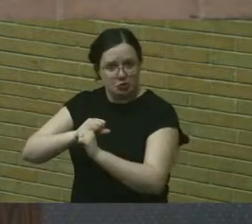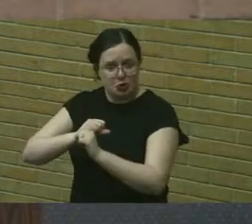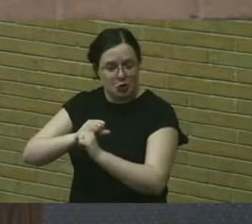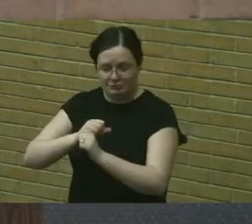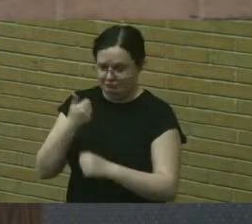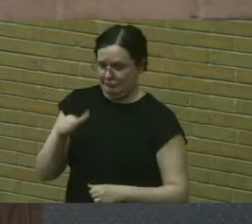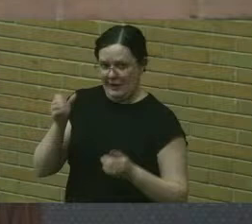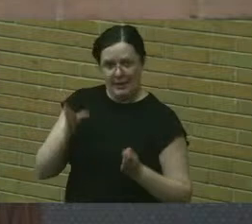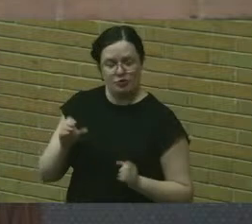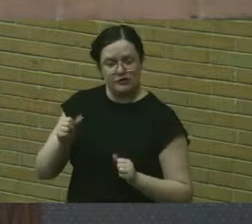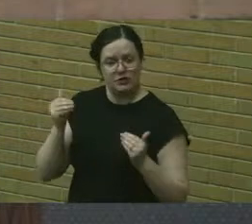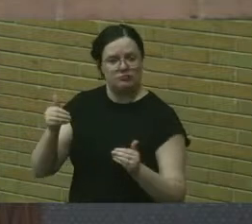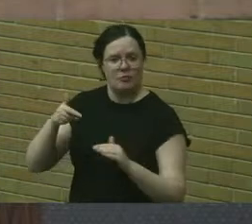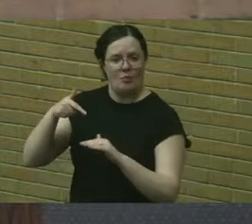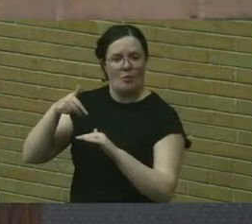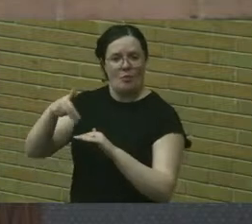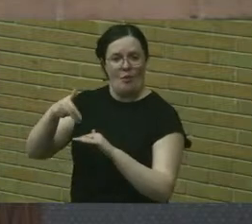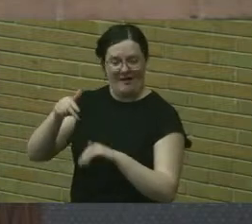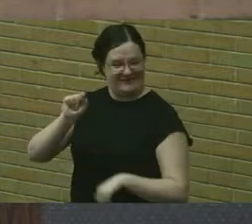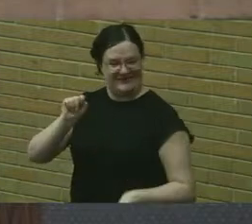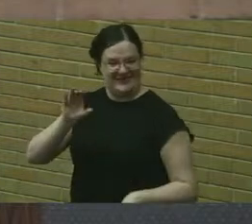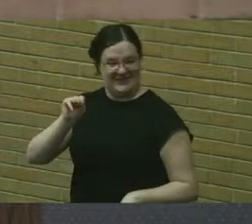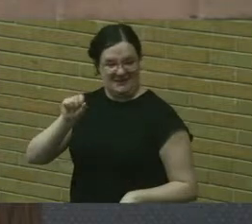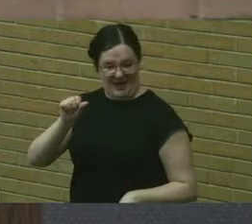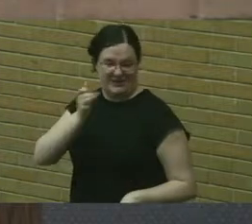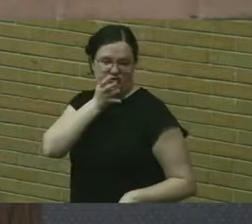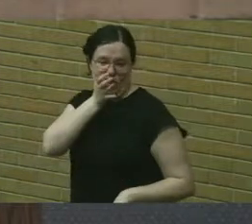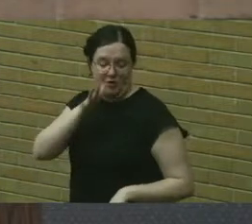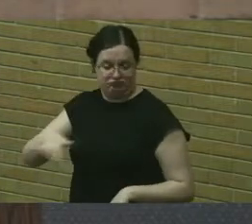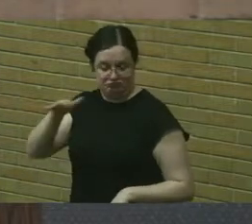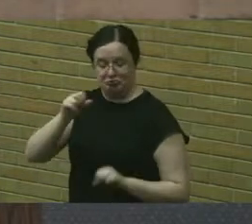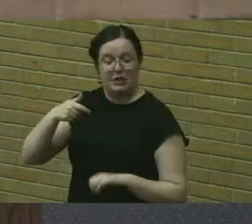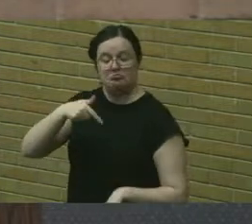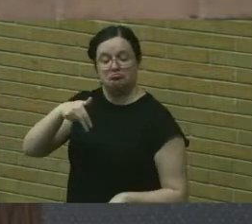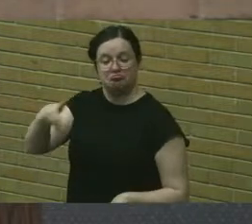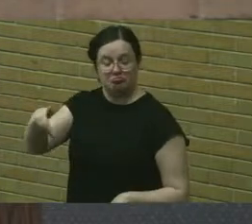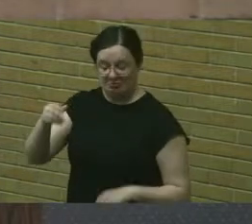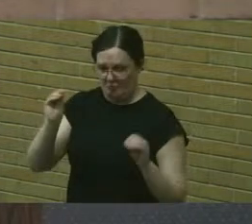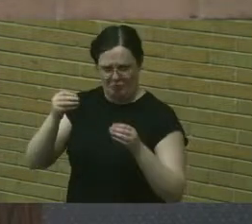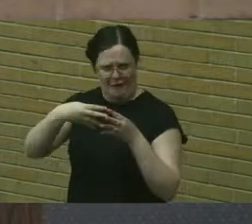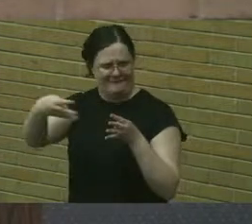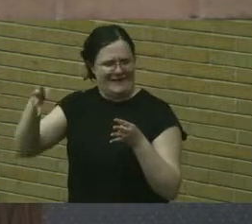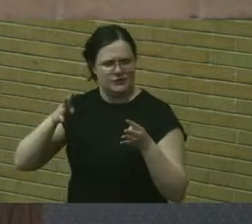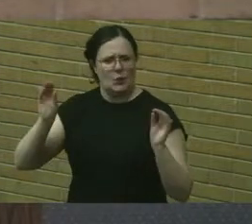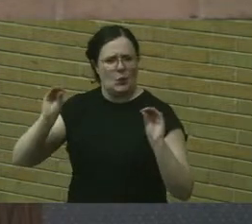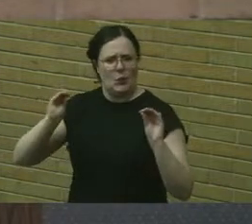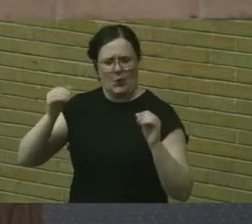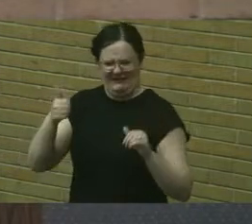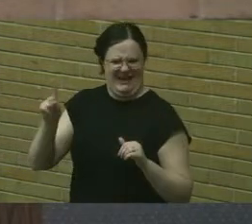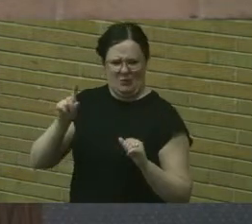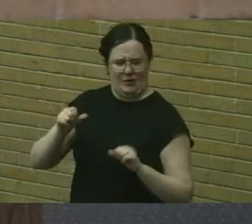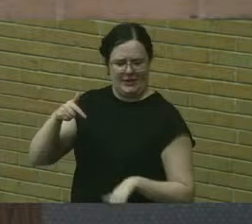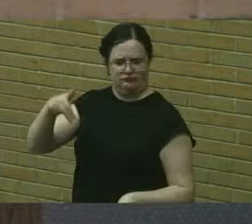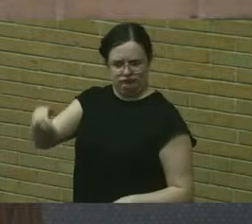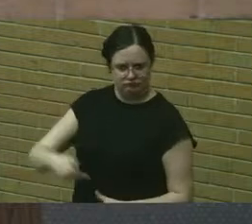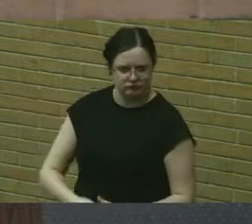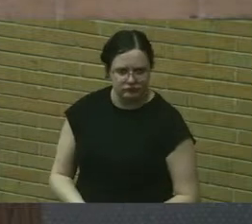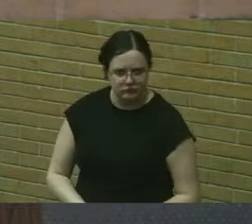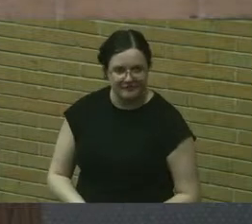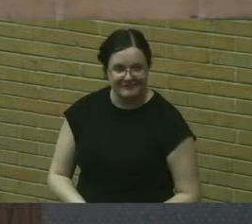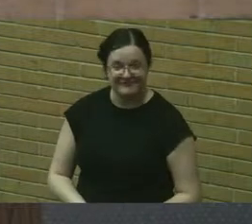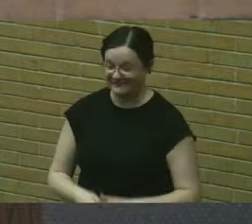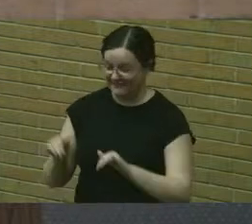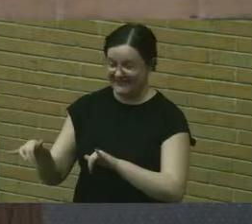the greenery outside of TCMS, outside of Brighton High School. There's no fencing. The same is true for a lot of schools in the